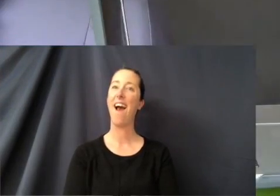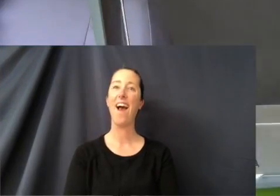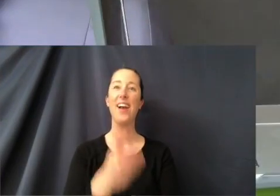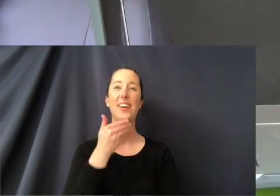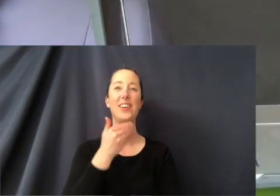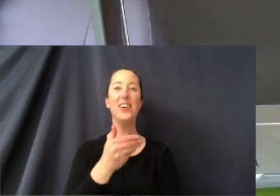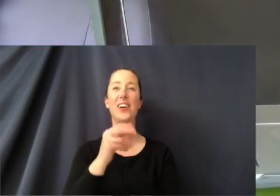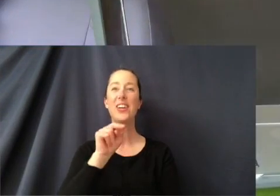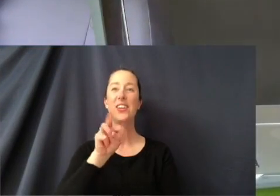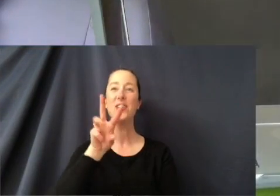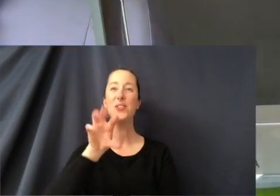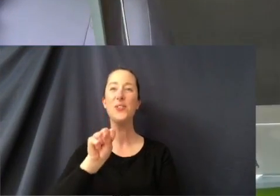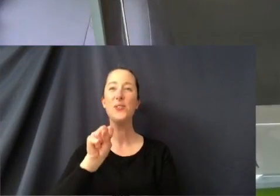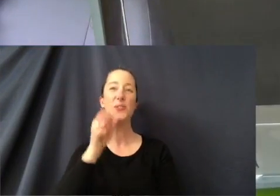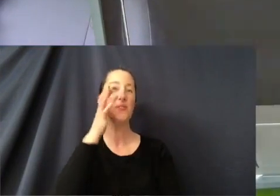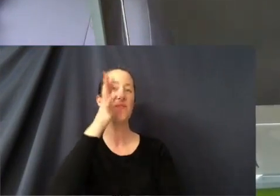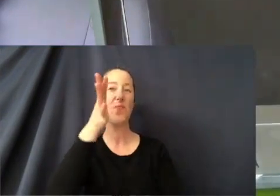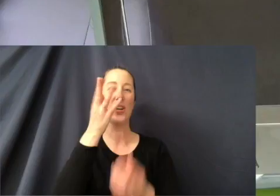The good news fortune teller.